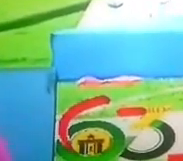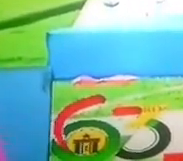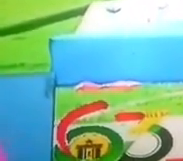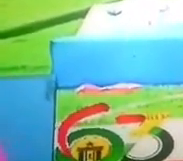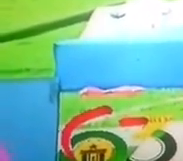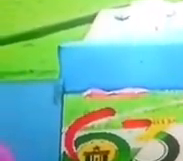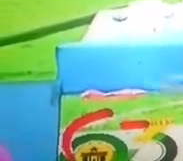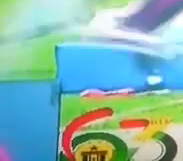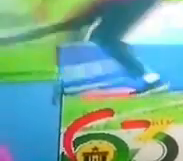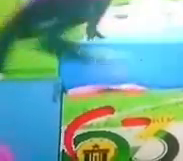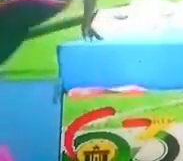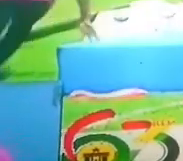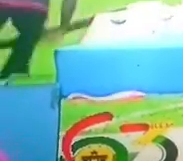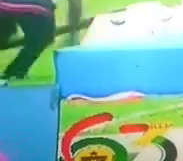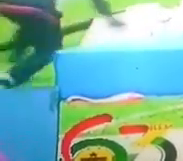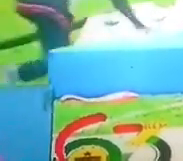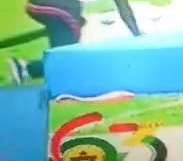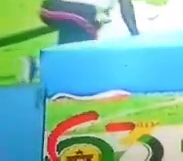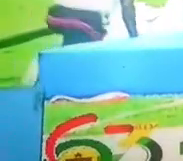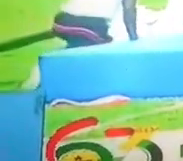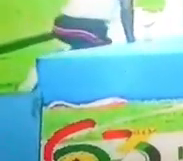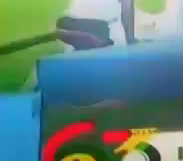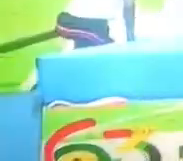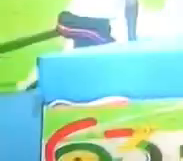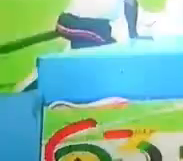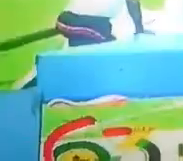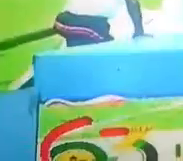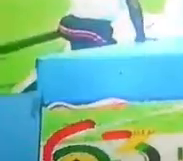Then we have the through vault and astride vault.